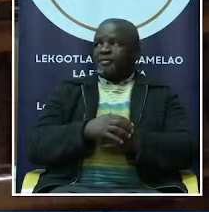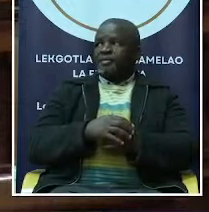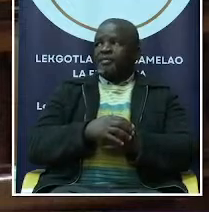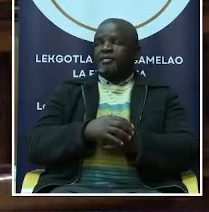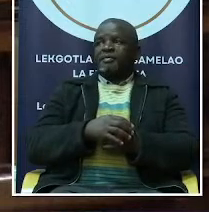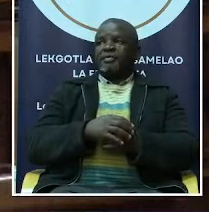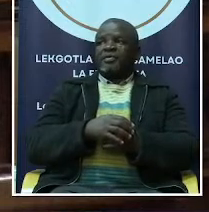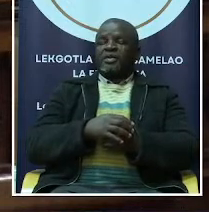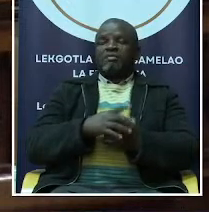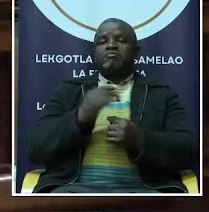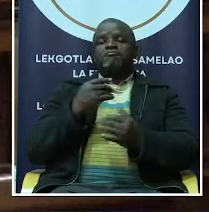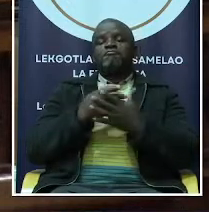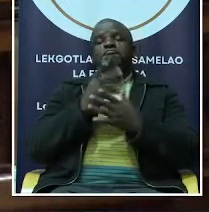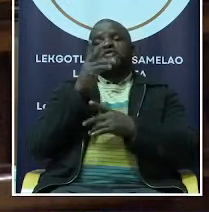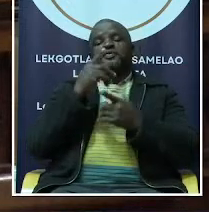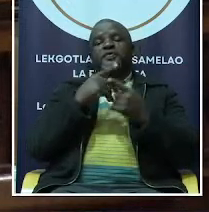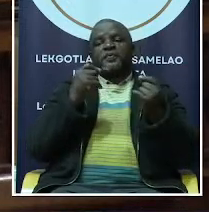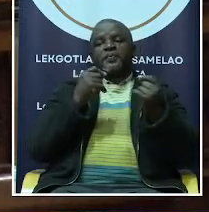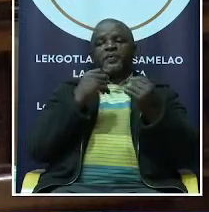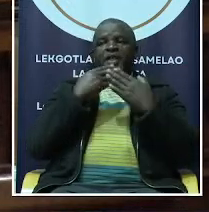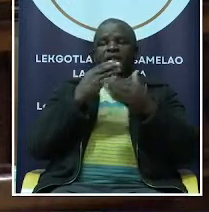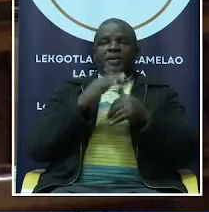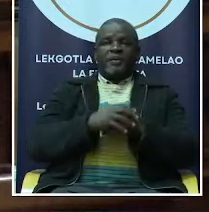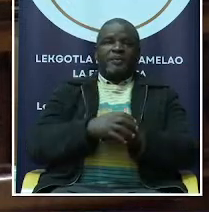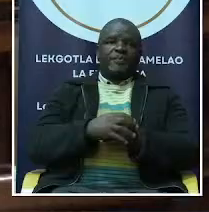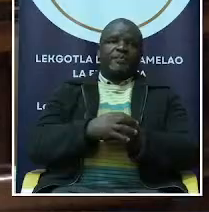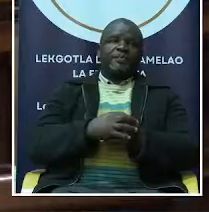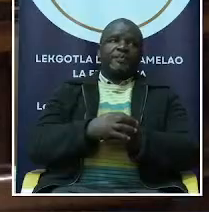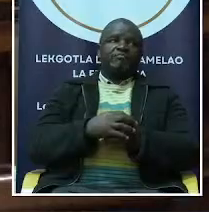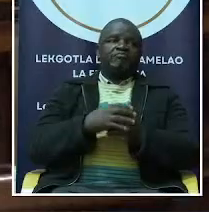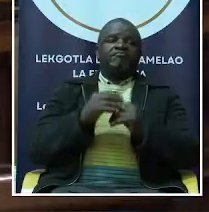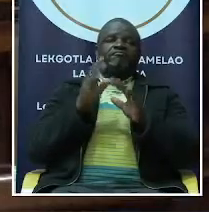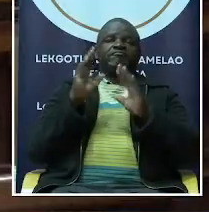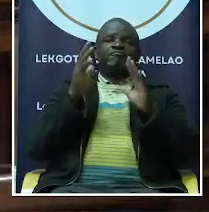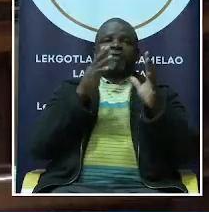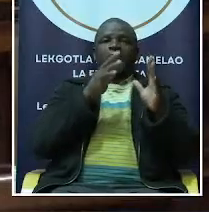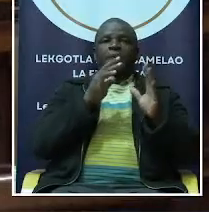Okay, that's the end of my submission. Thank you.